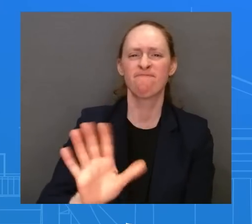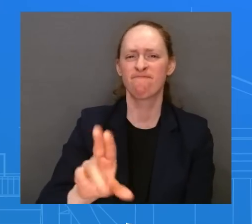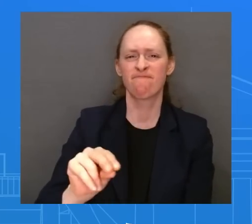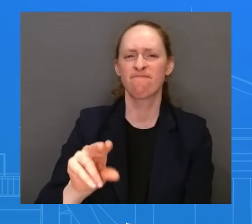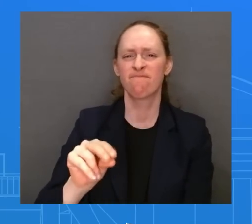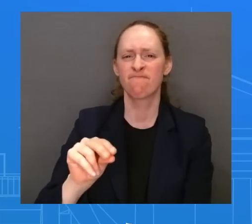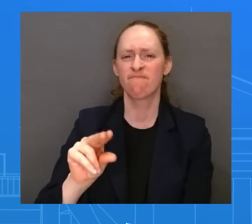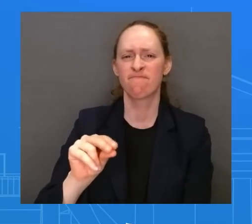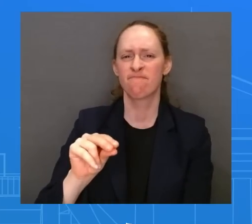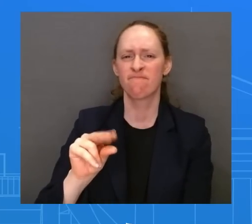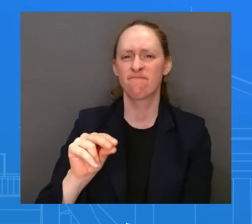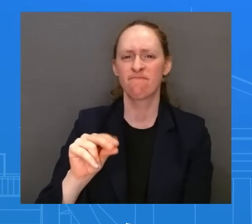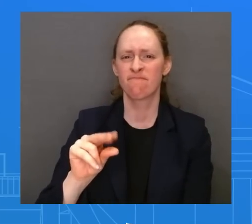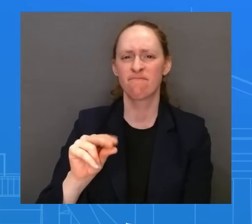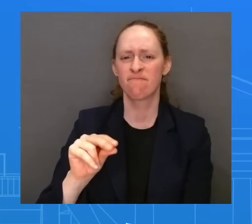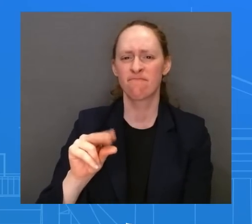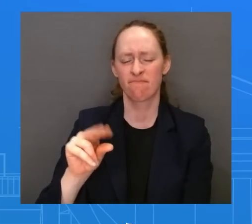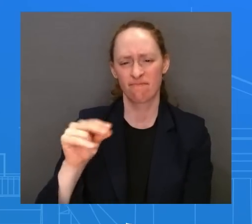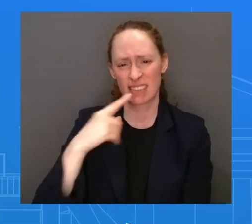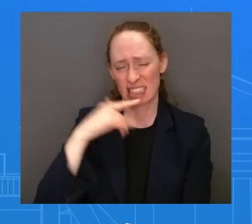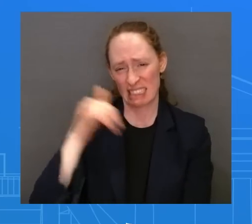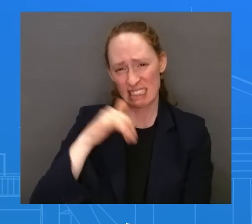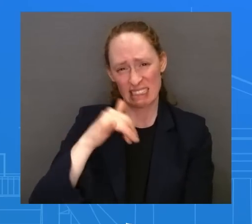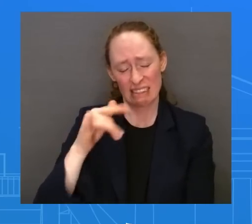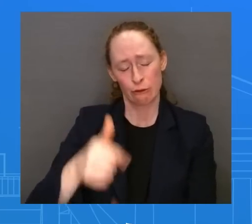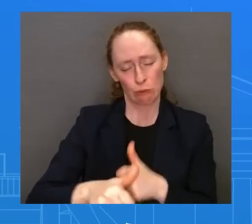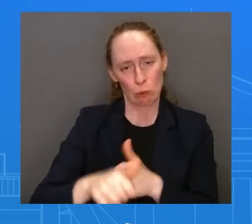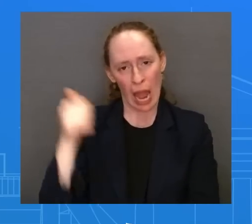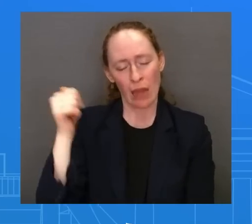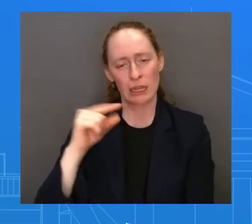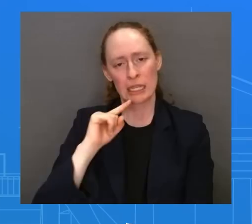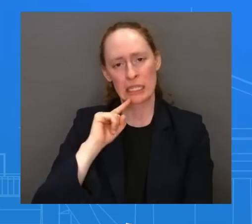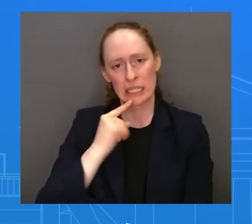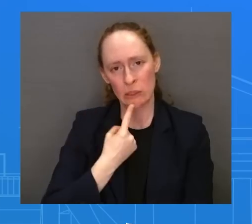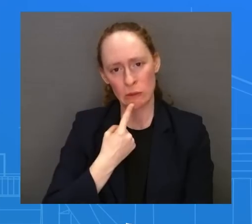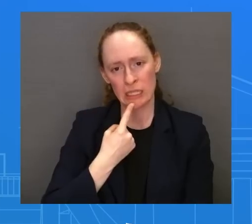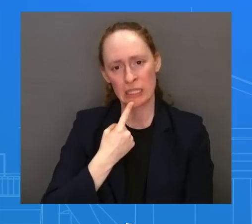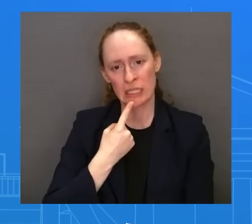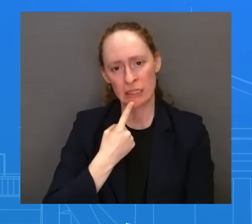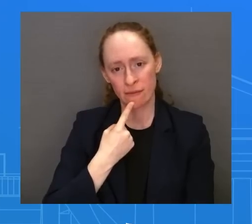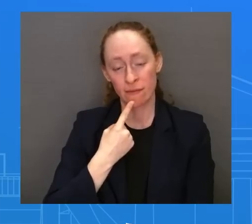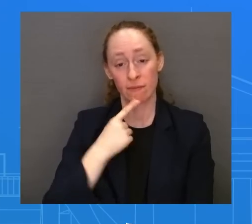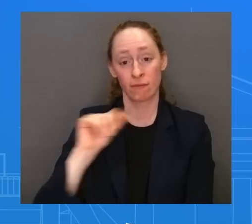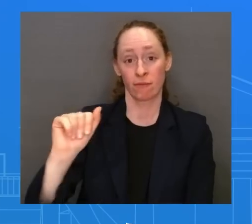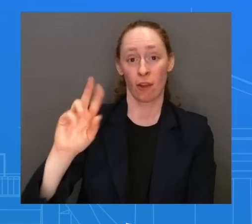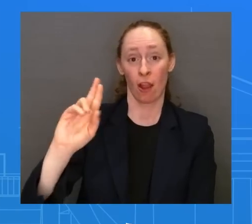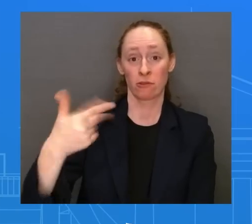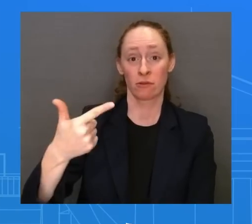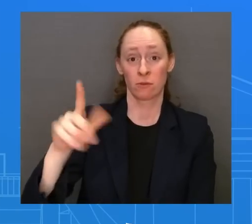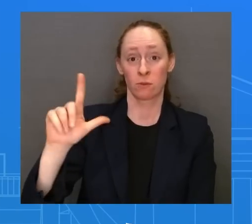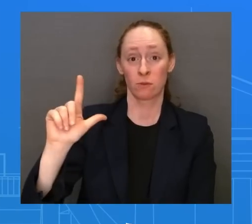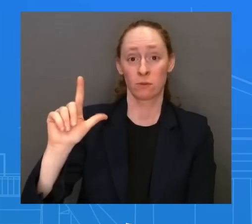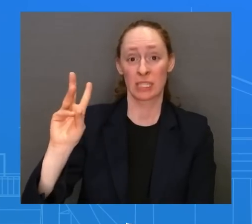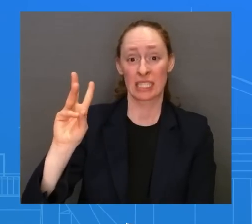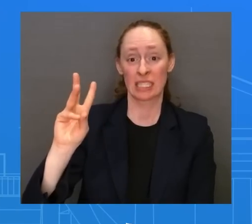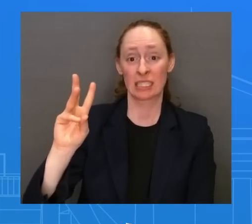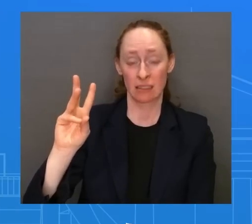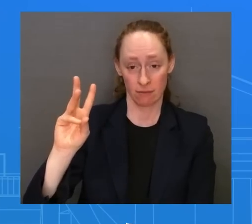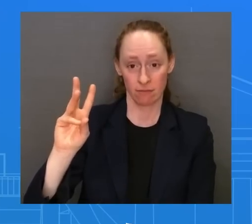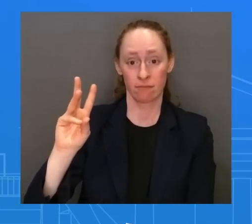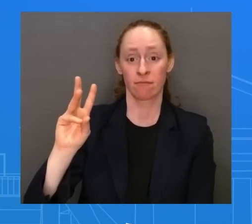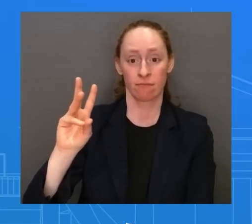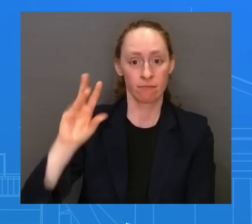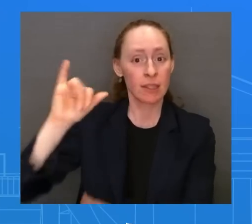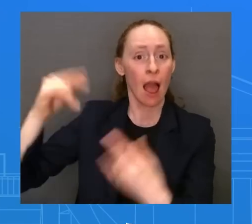also happened on the 26th that attack at Abby gate and then we had a very high temp between the 26th and the 30th